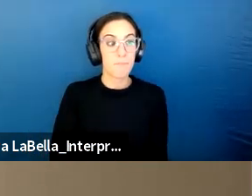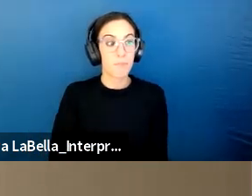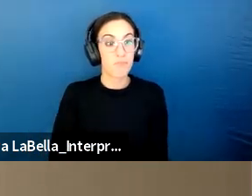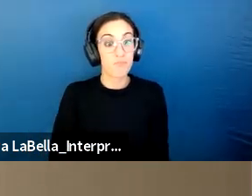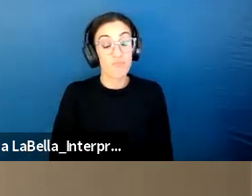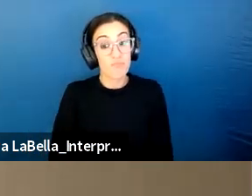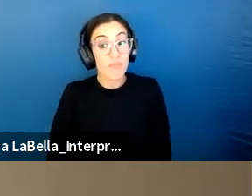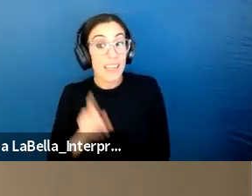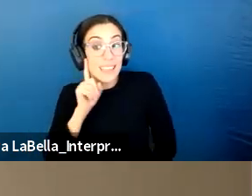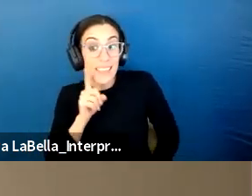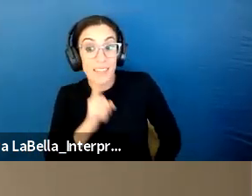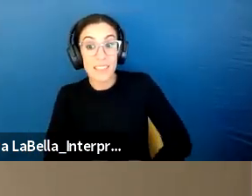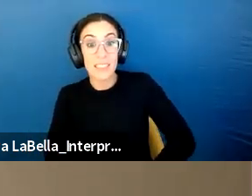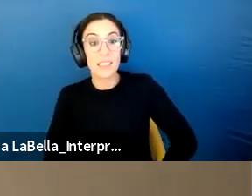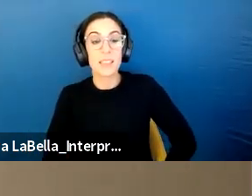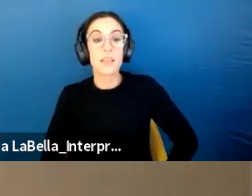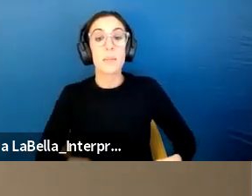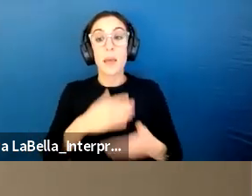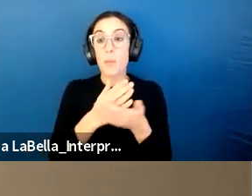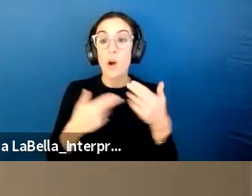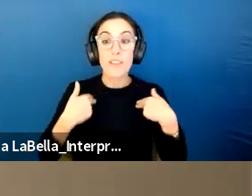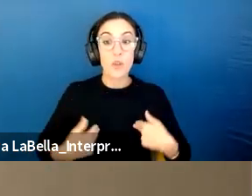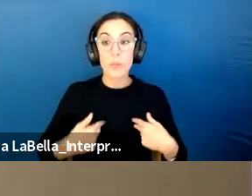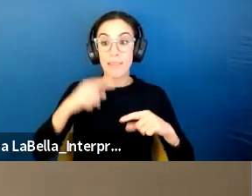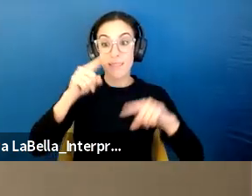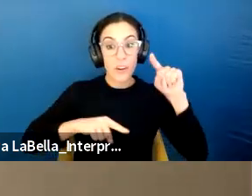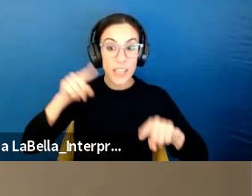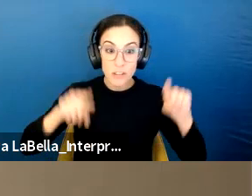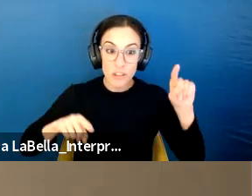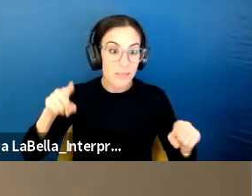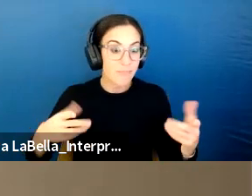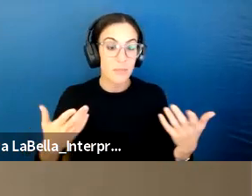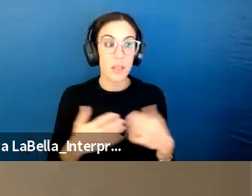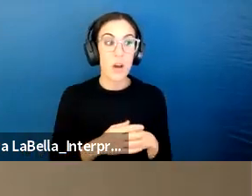deafness being part of human variability, human variation, or